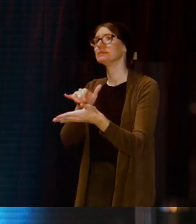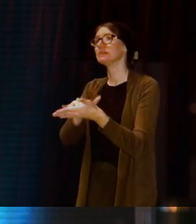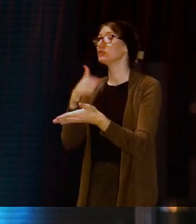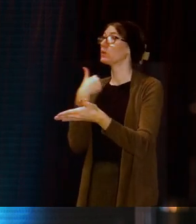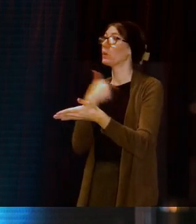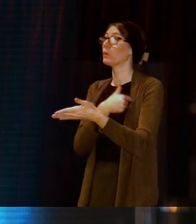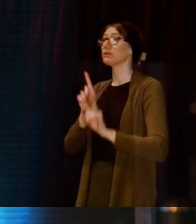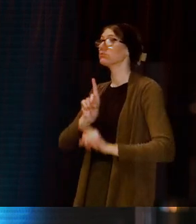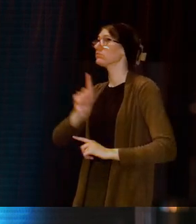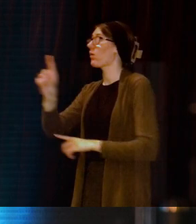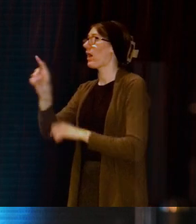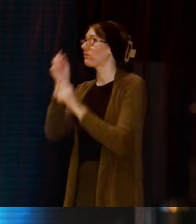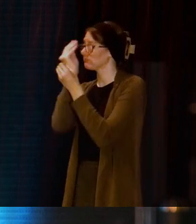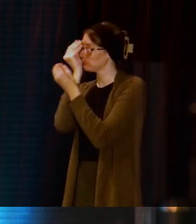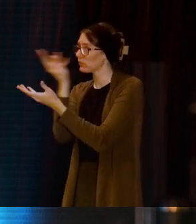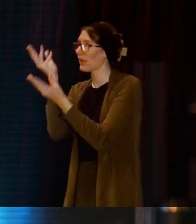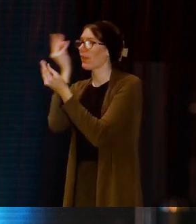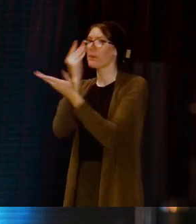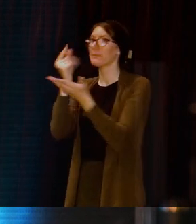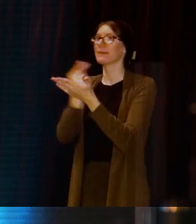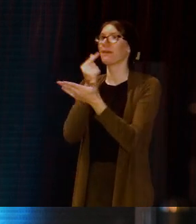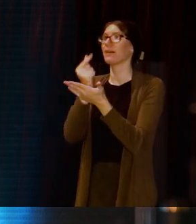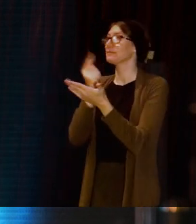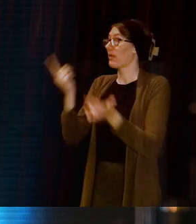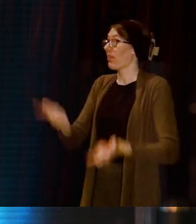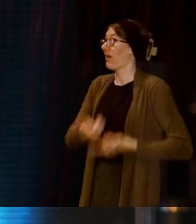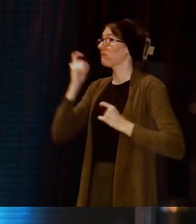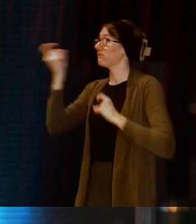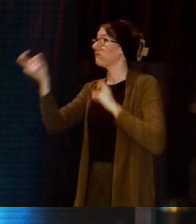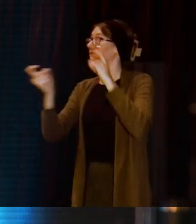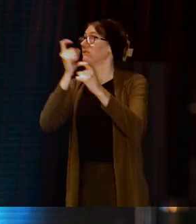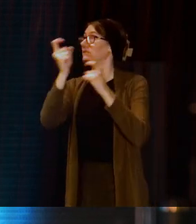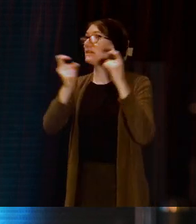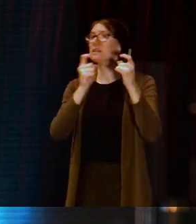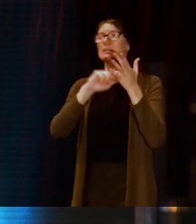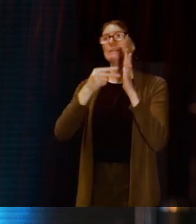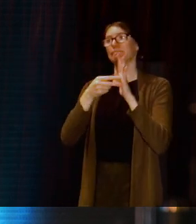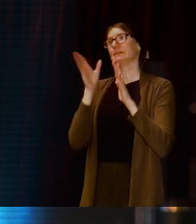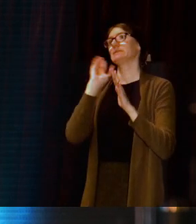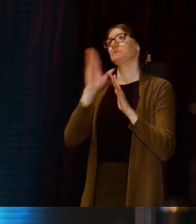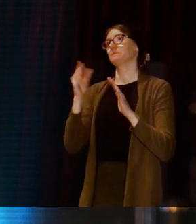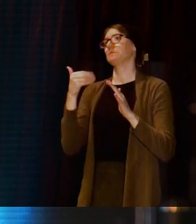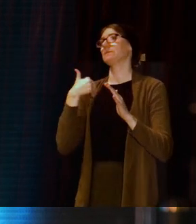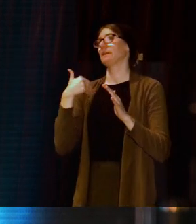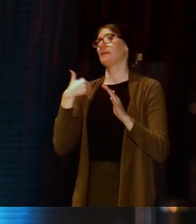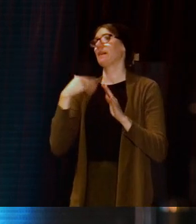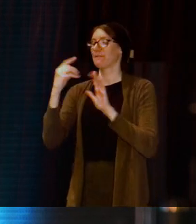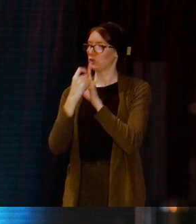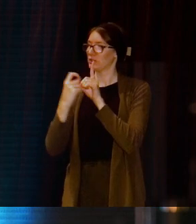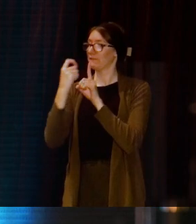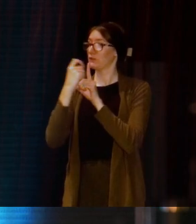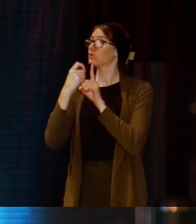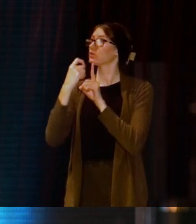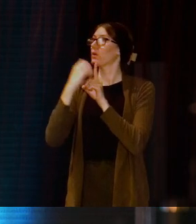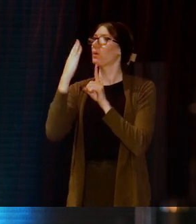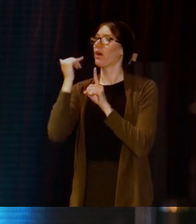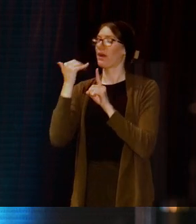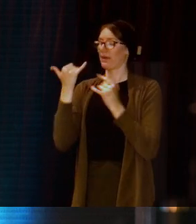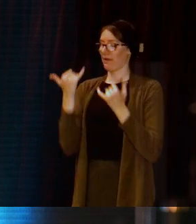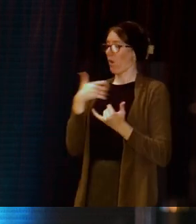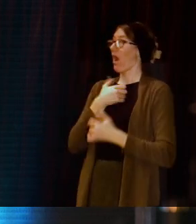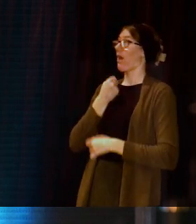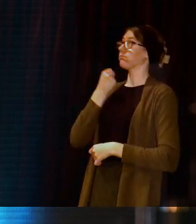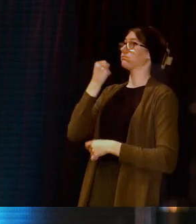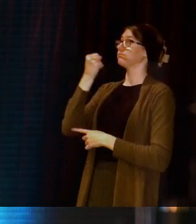proclaim the message that brings life to people, you're going to find persecution. because now you just put yourself on the front